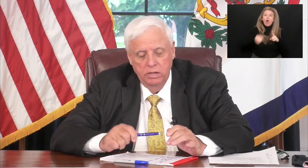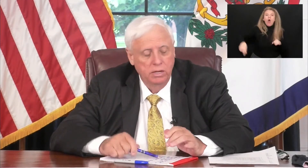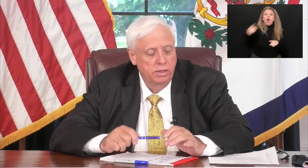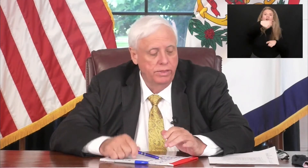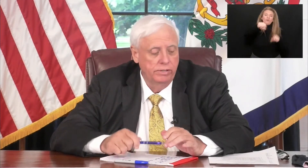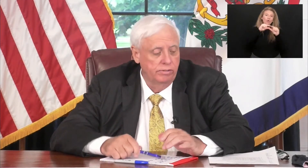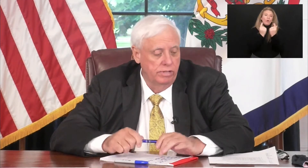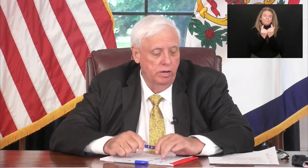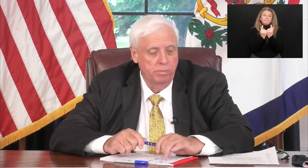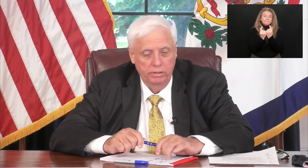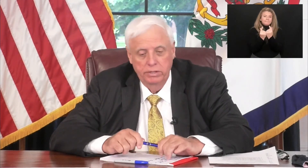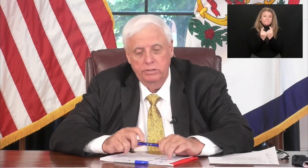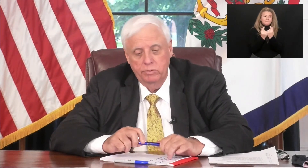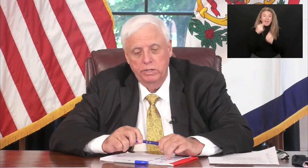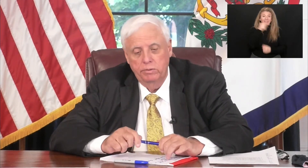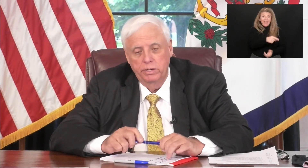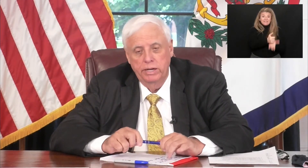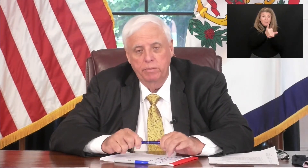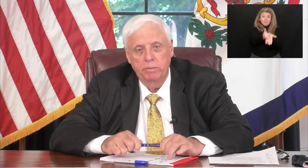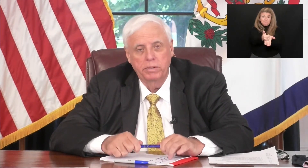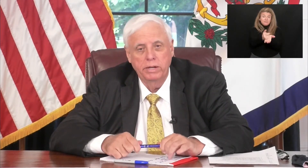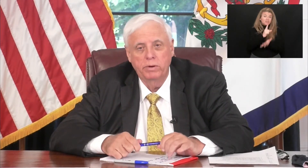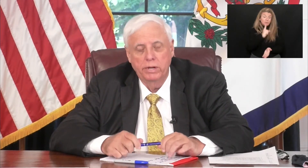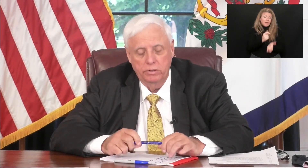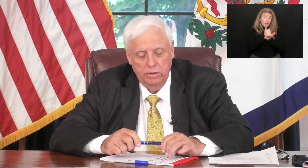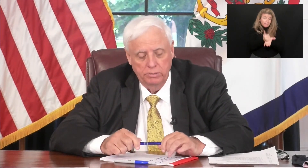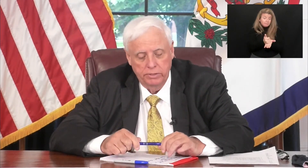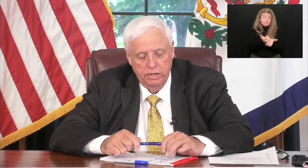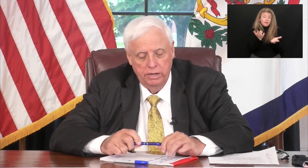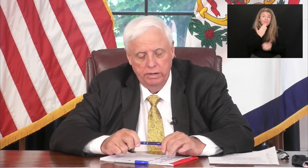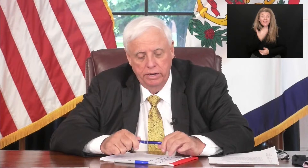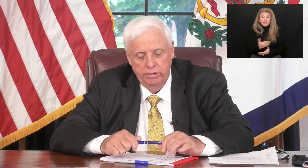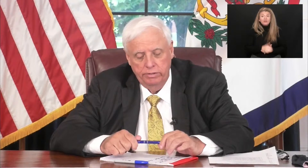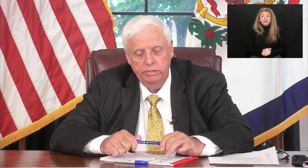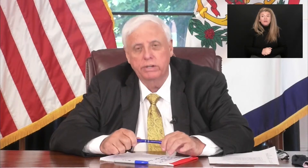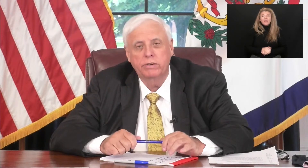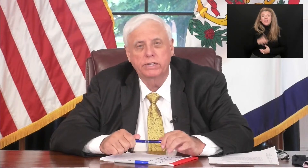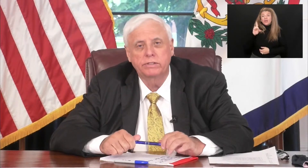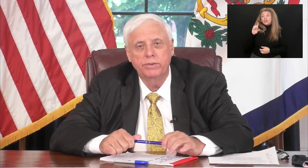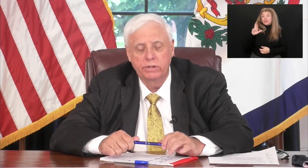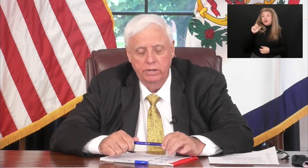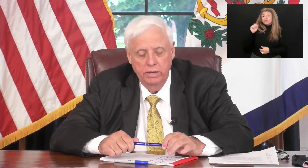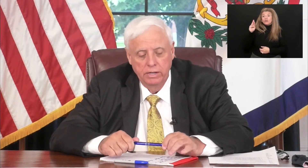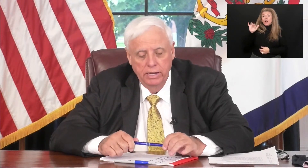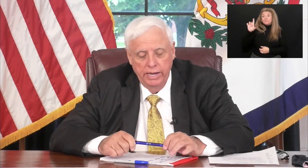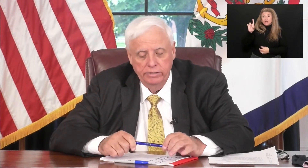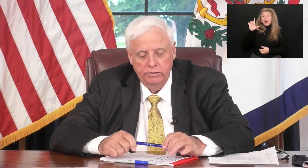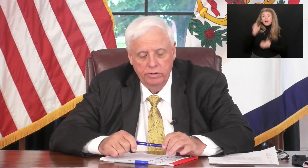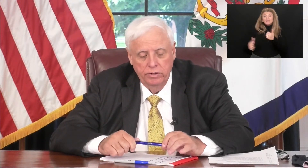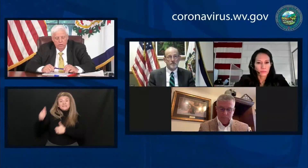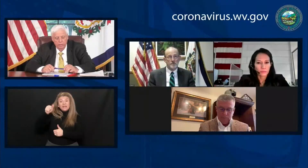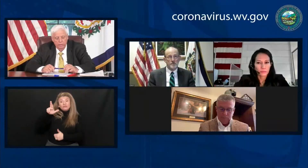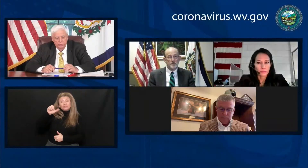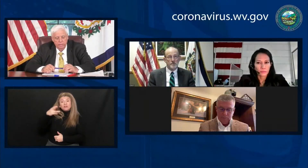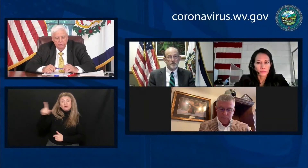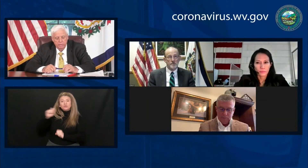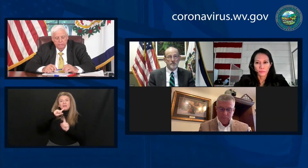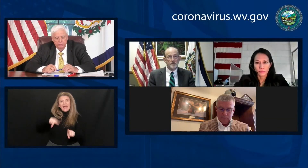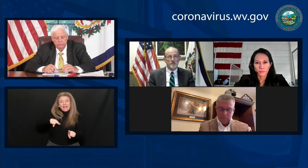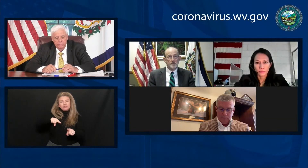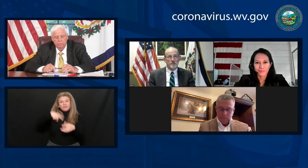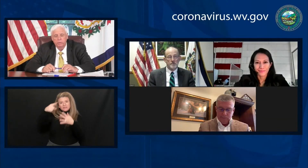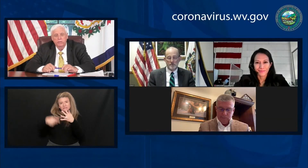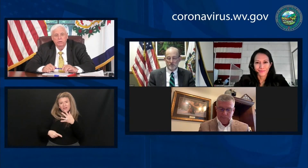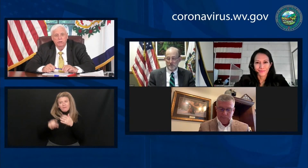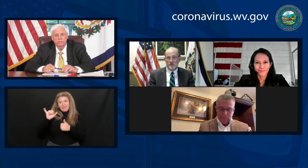because this is helping. It's really, really helping. But anyway, Dr. Amjad and Secretary Crouch, if you can answer all the other stuff about